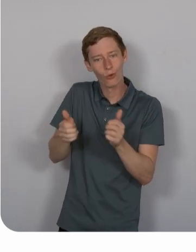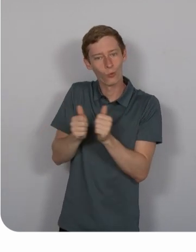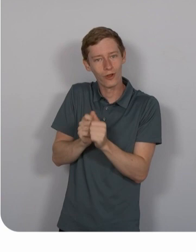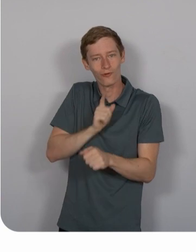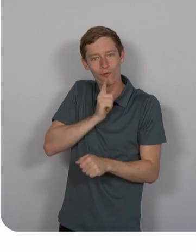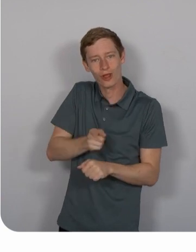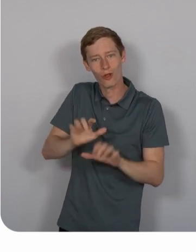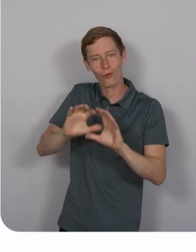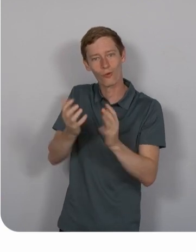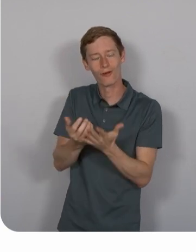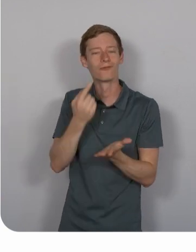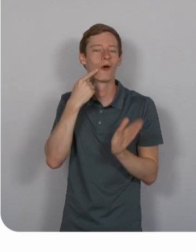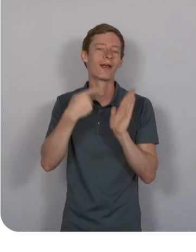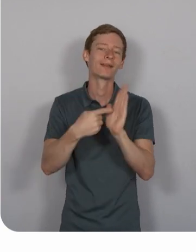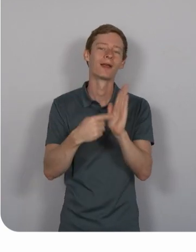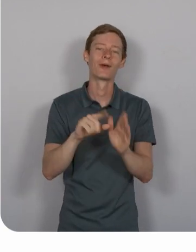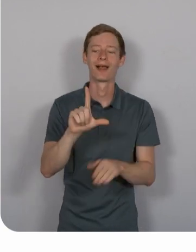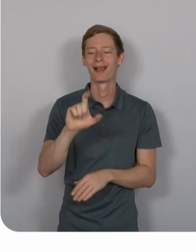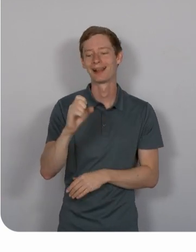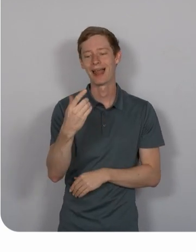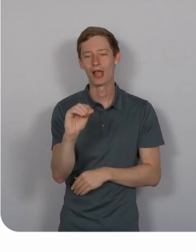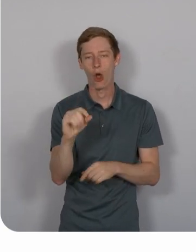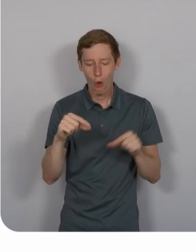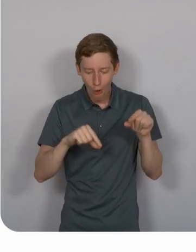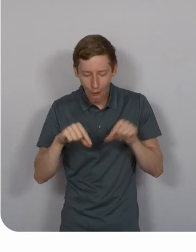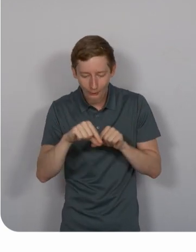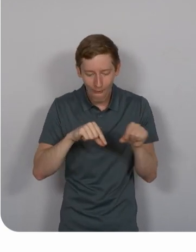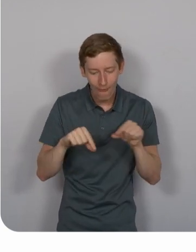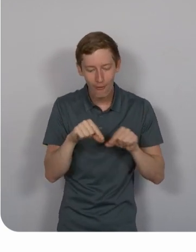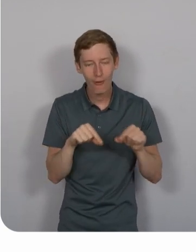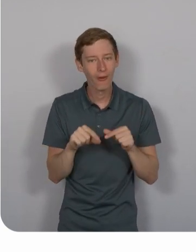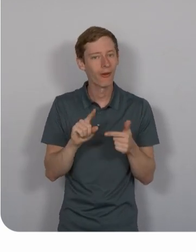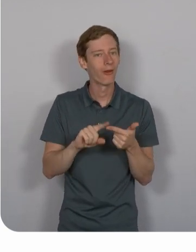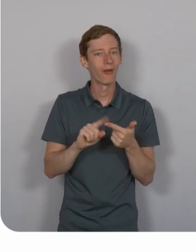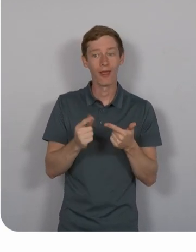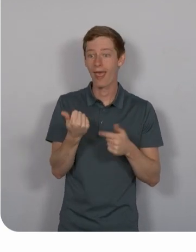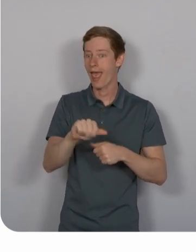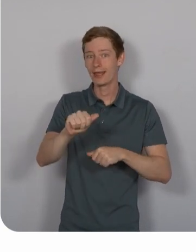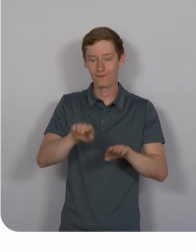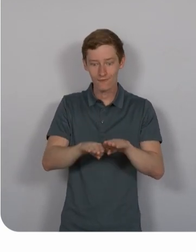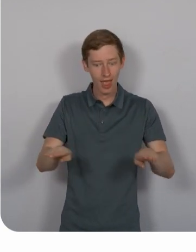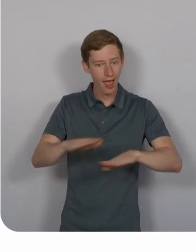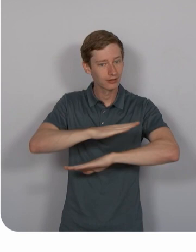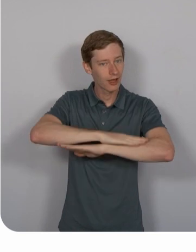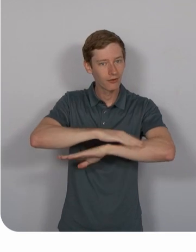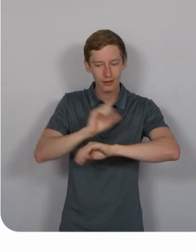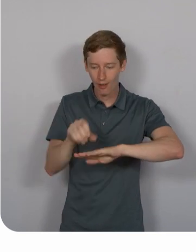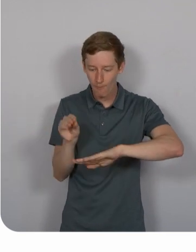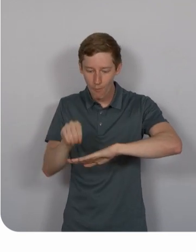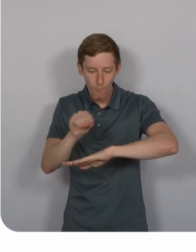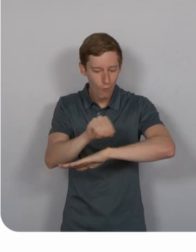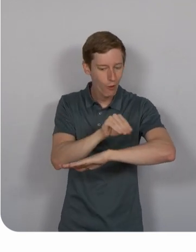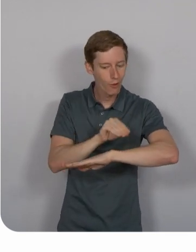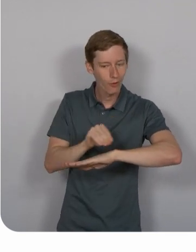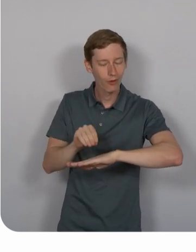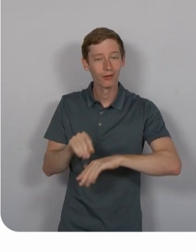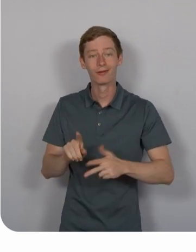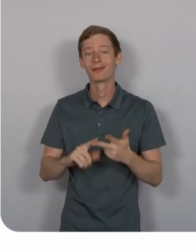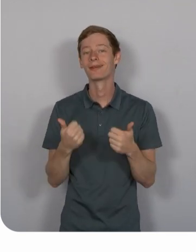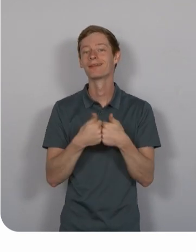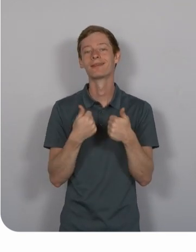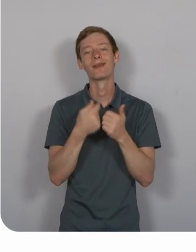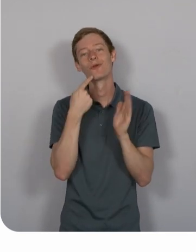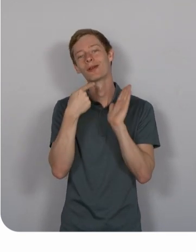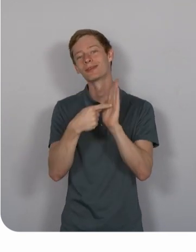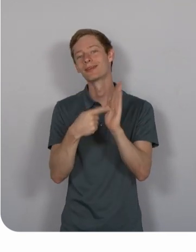solve Lego puzzles, or you can build your own creations on any flat surface in your room. You can play games like BAM with your friends